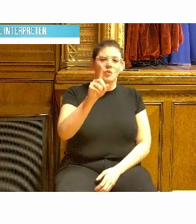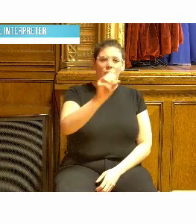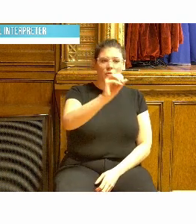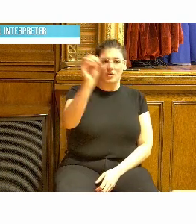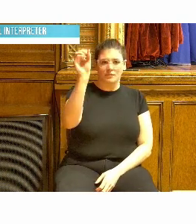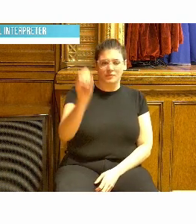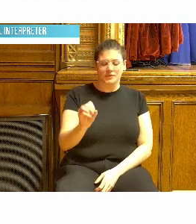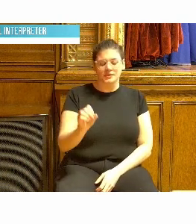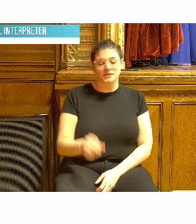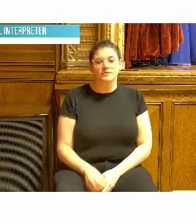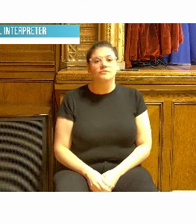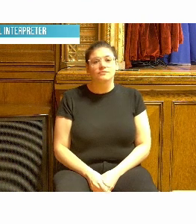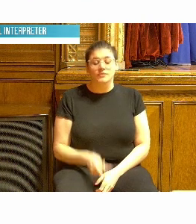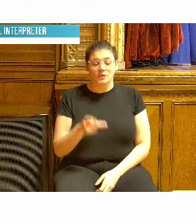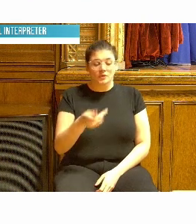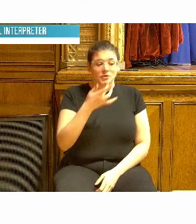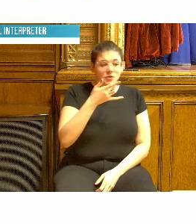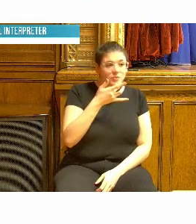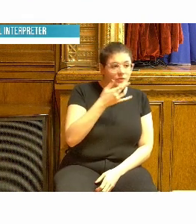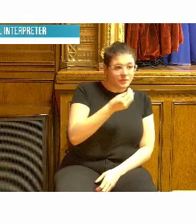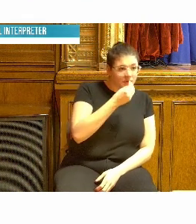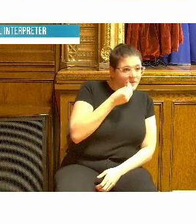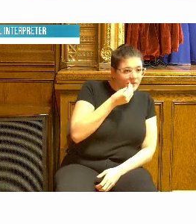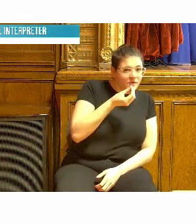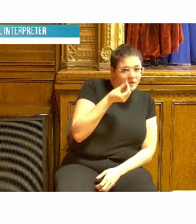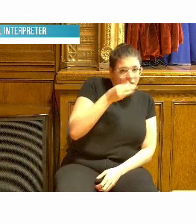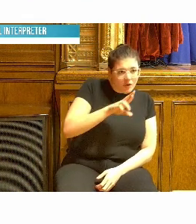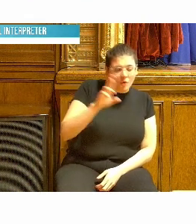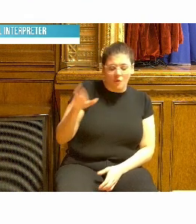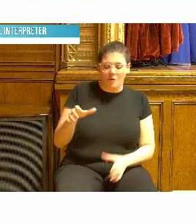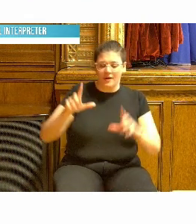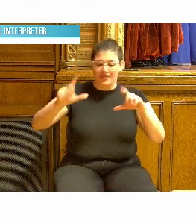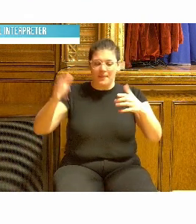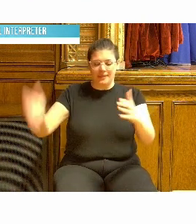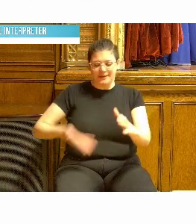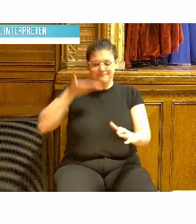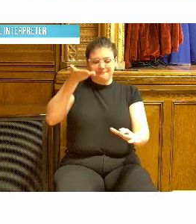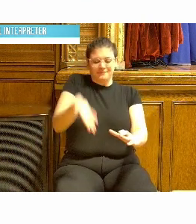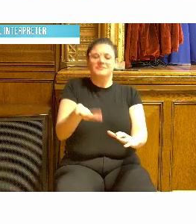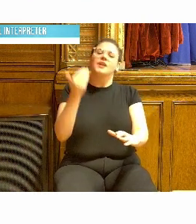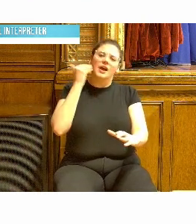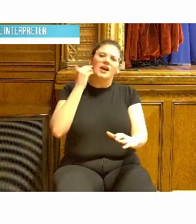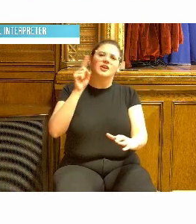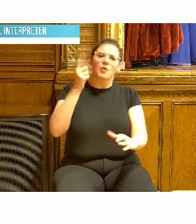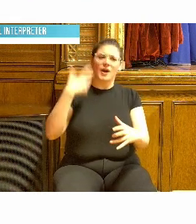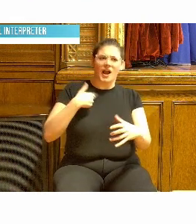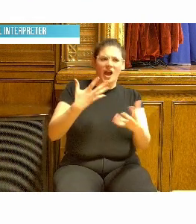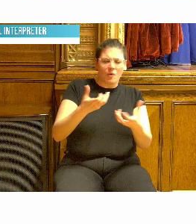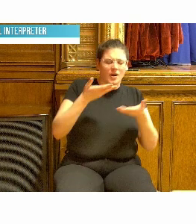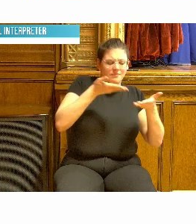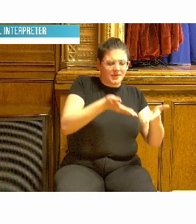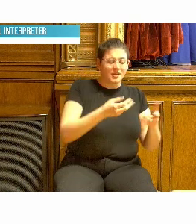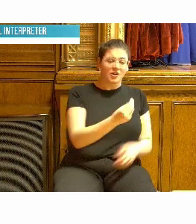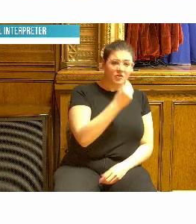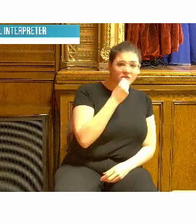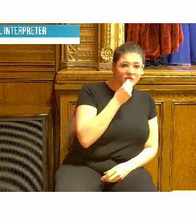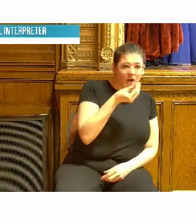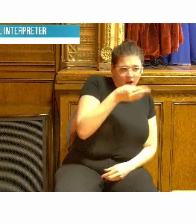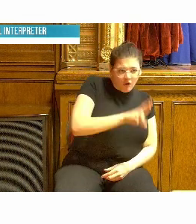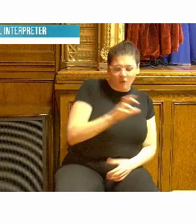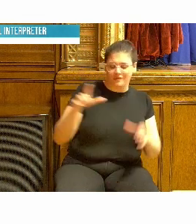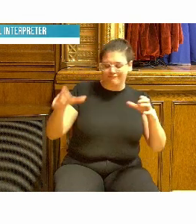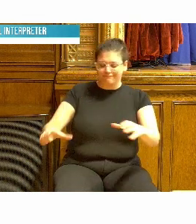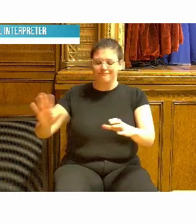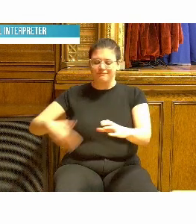1%. Would you rather be fed or would you rather be on the plate? I know where I'm trying to be at. Would you rather be fed or would you